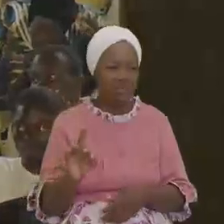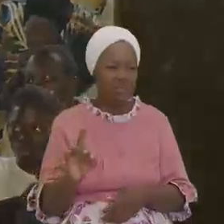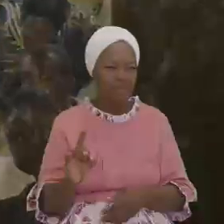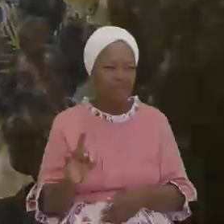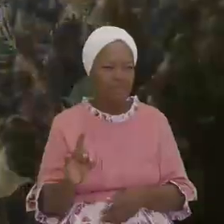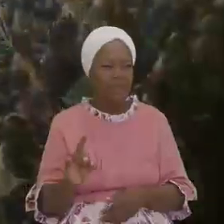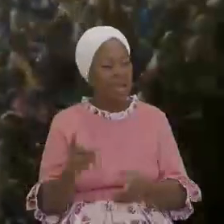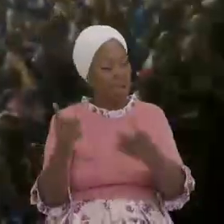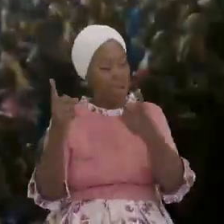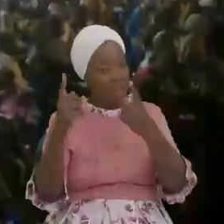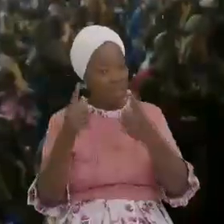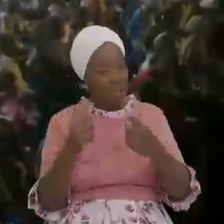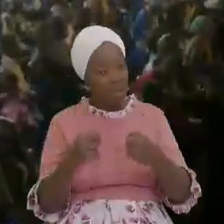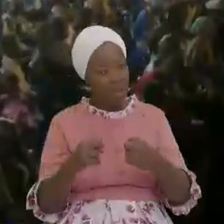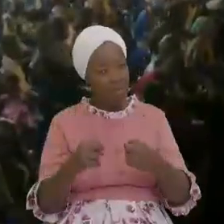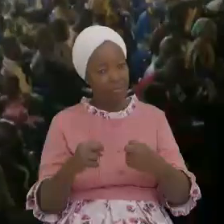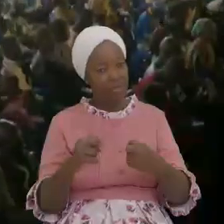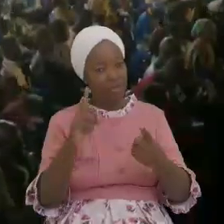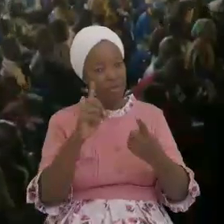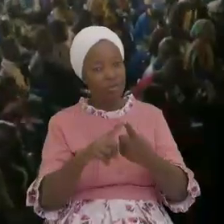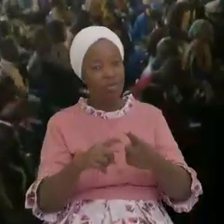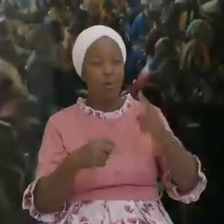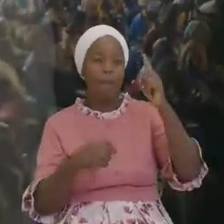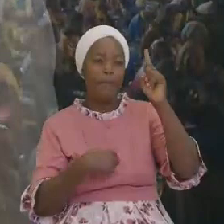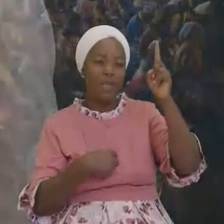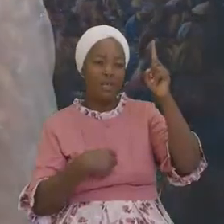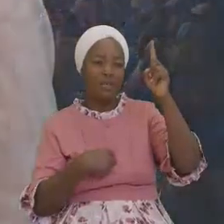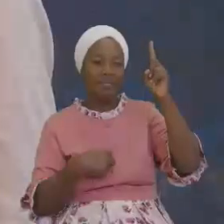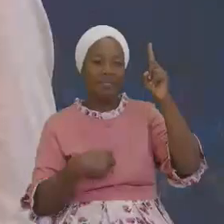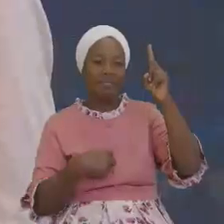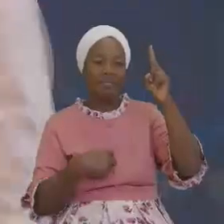28. Come unto me.